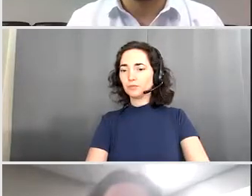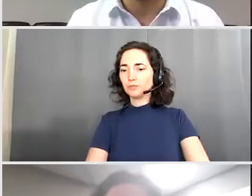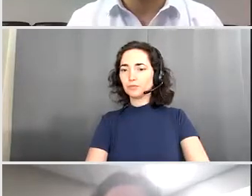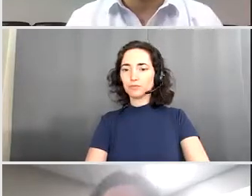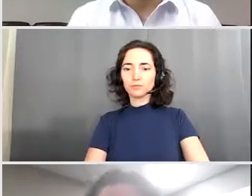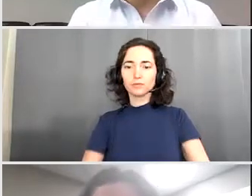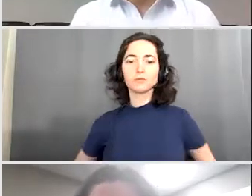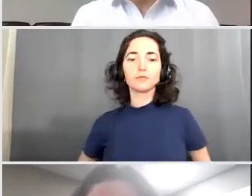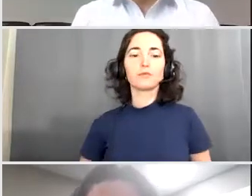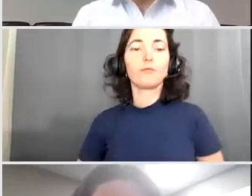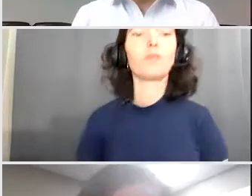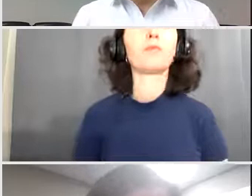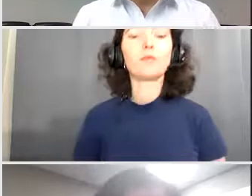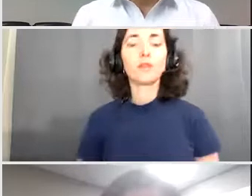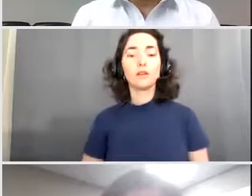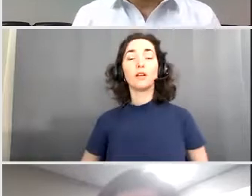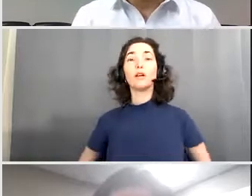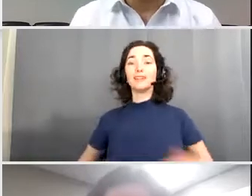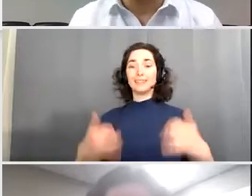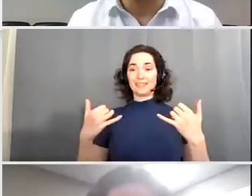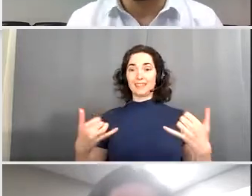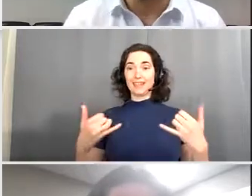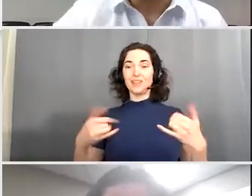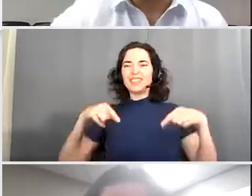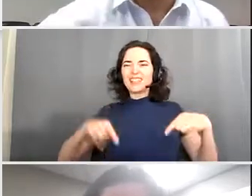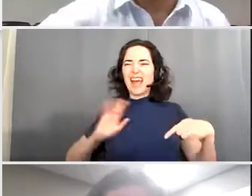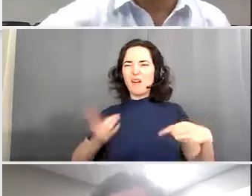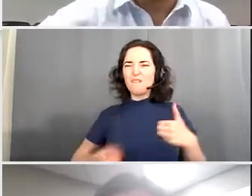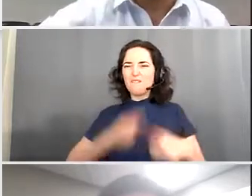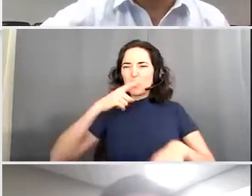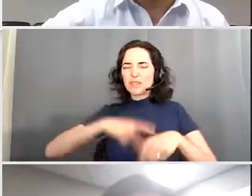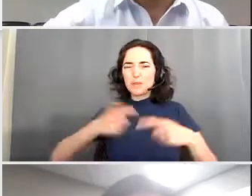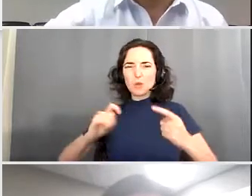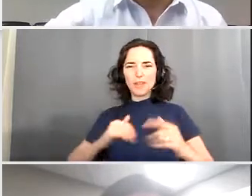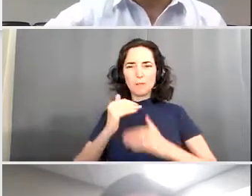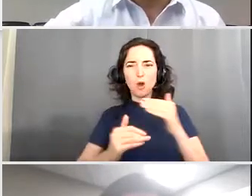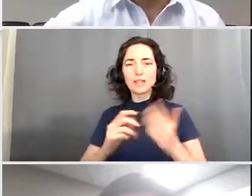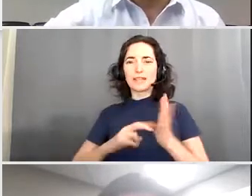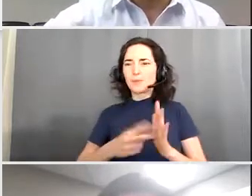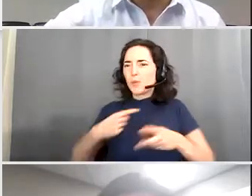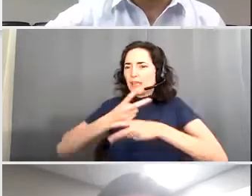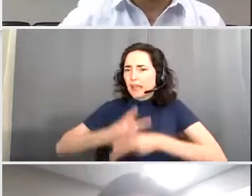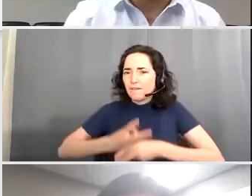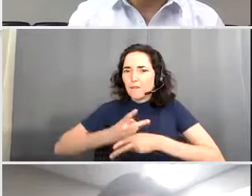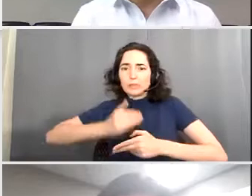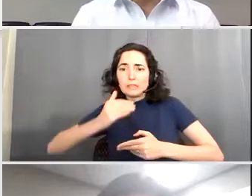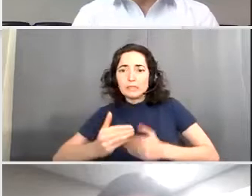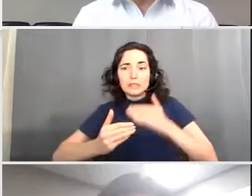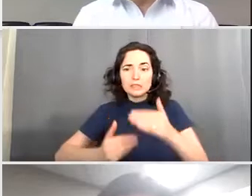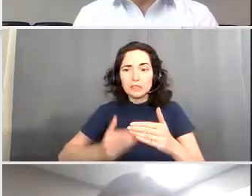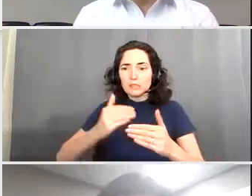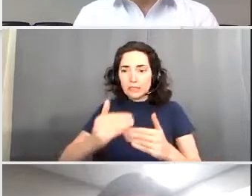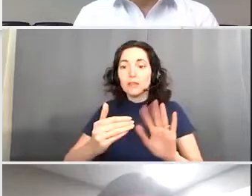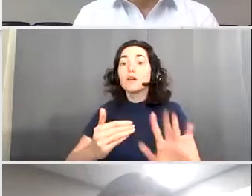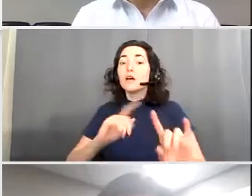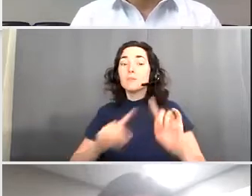kind of treading lightly since this is the first time we've tried this process. I think we're going to maintain bills that we would support. I don't think we're